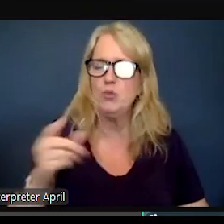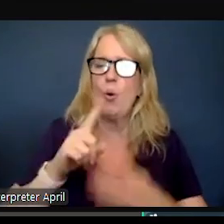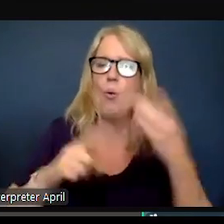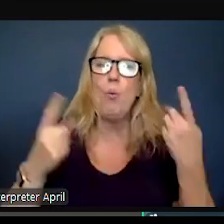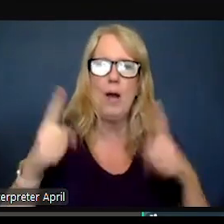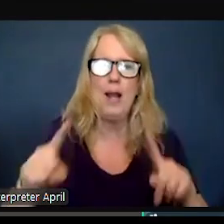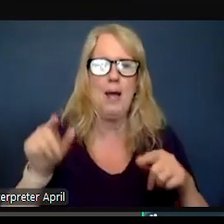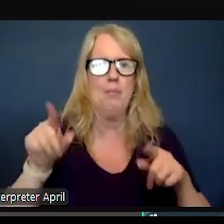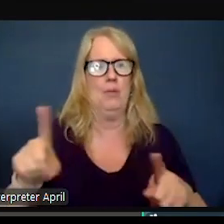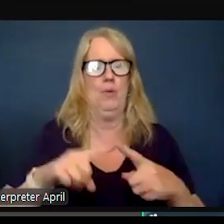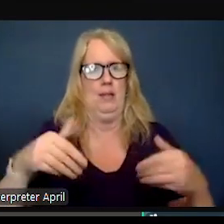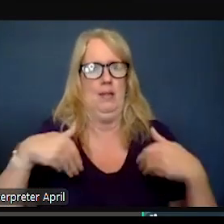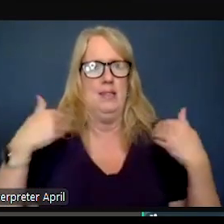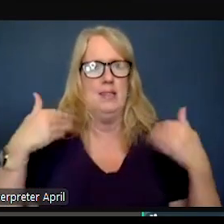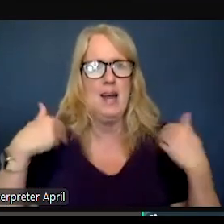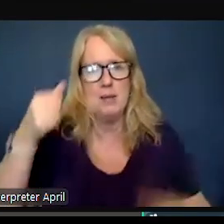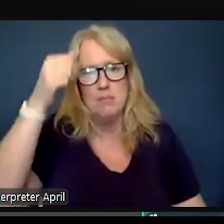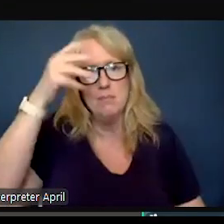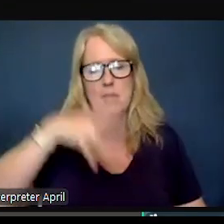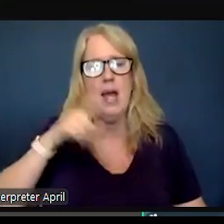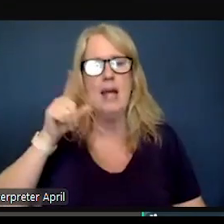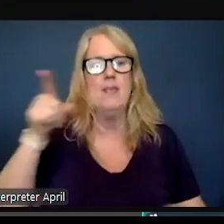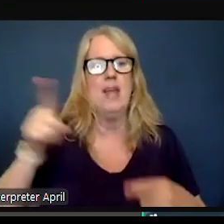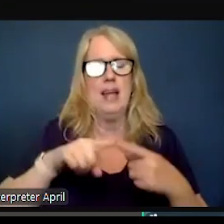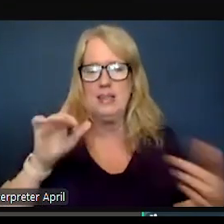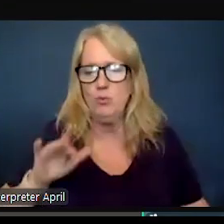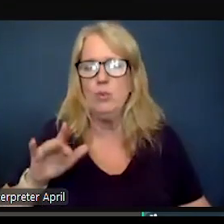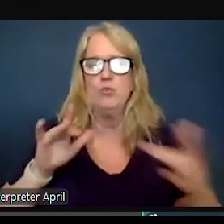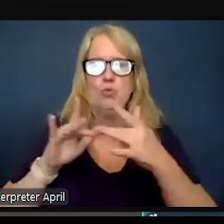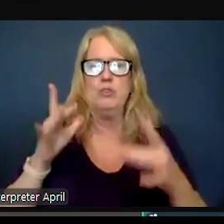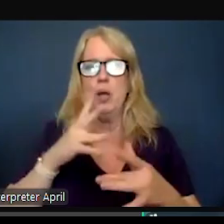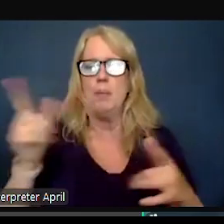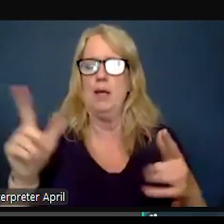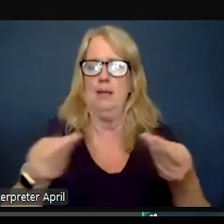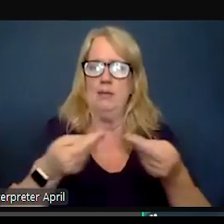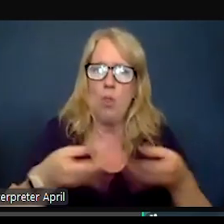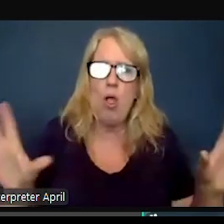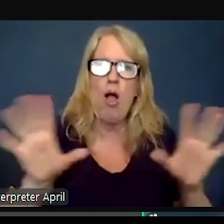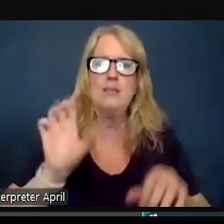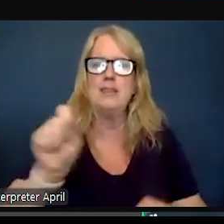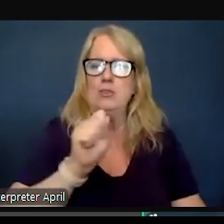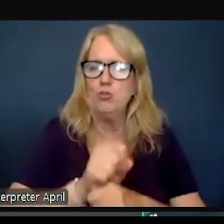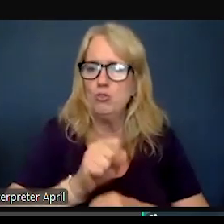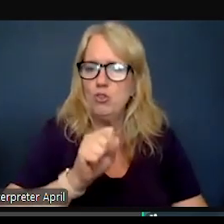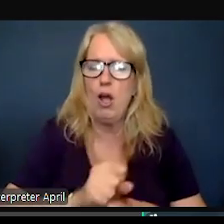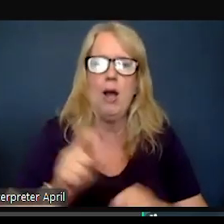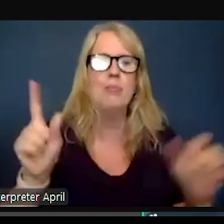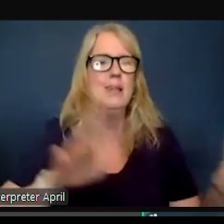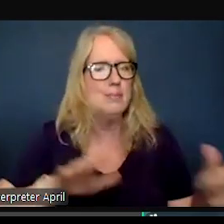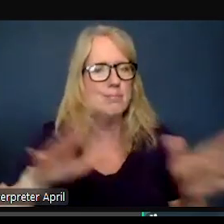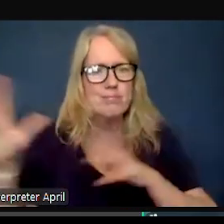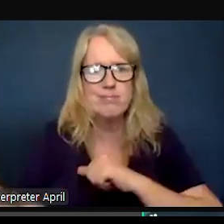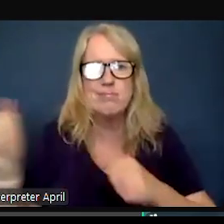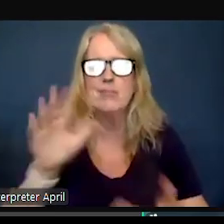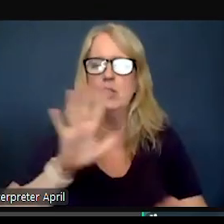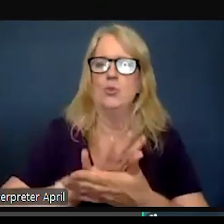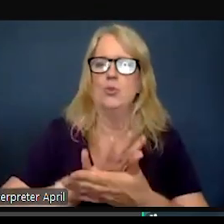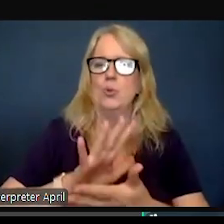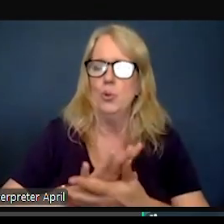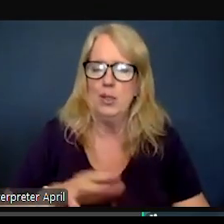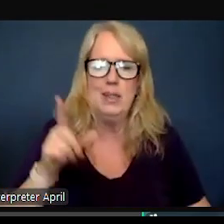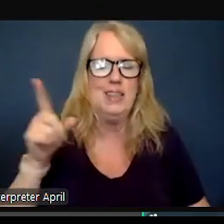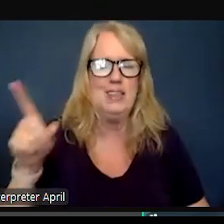was we had a young man who was reaching out, and he had lost his job, he had left school, and there was some